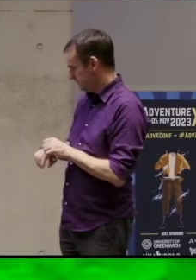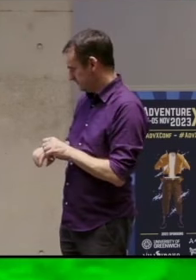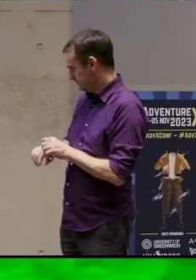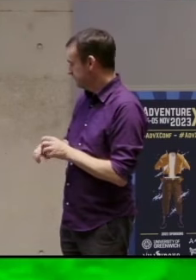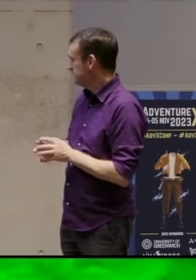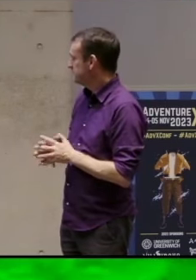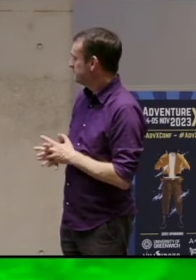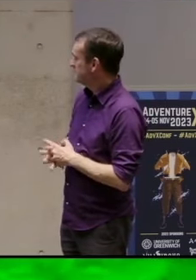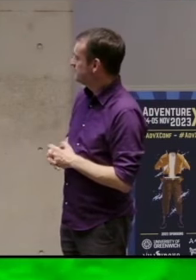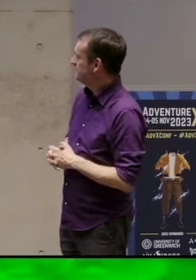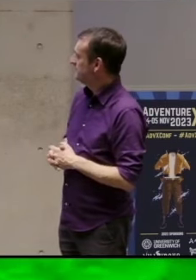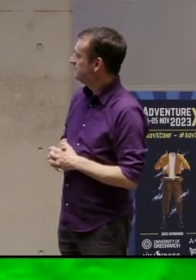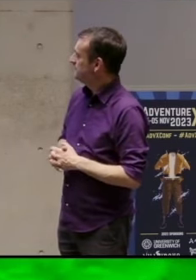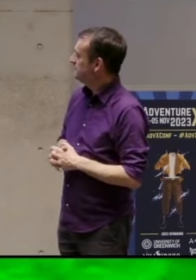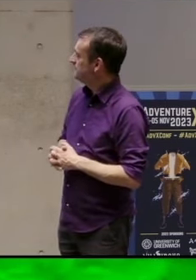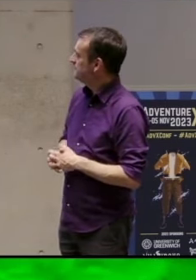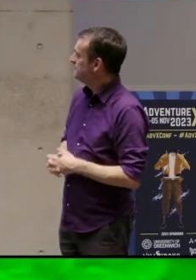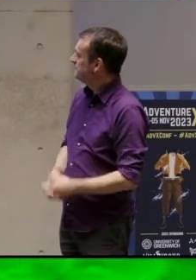Nešahej na to!